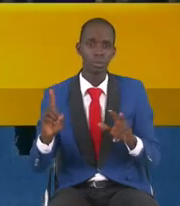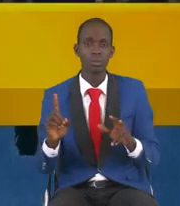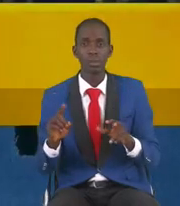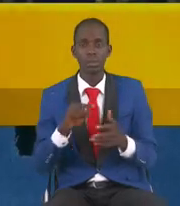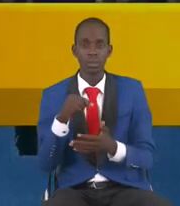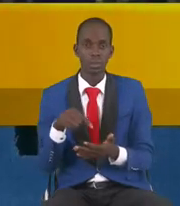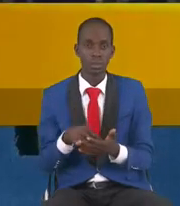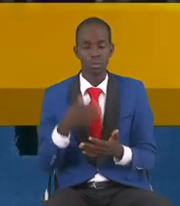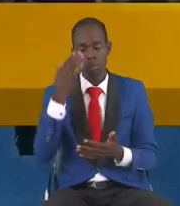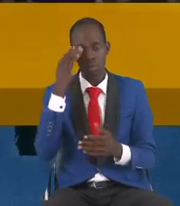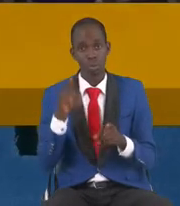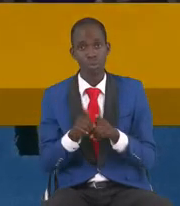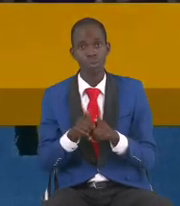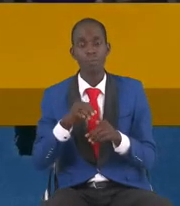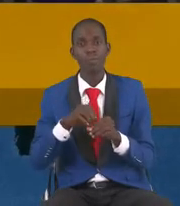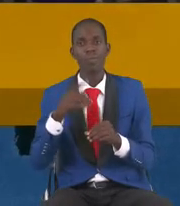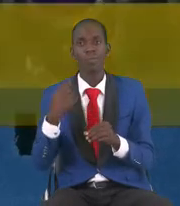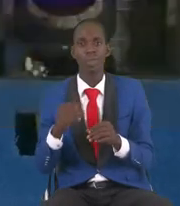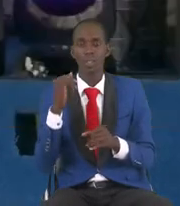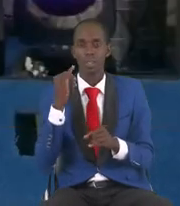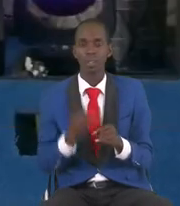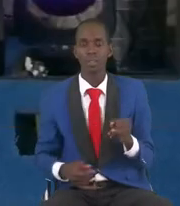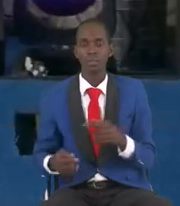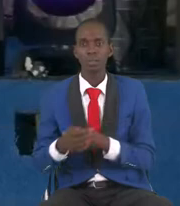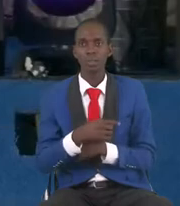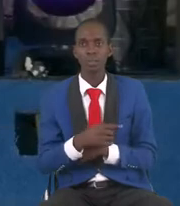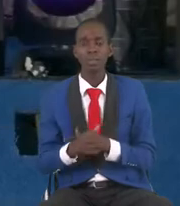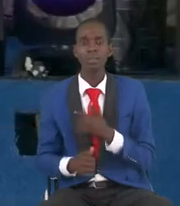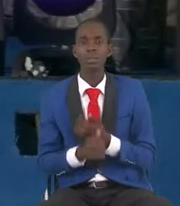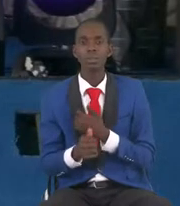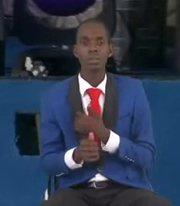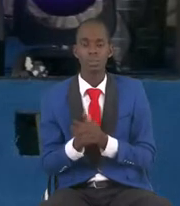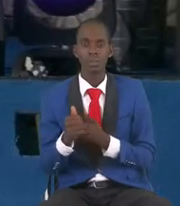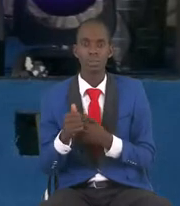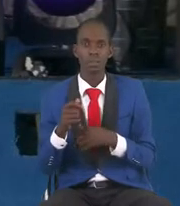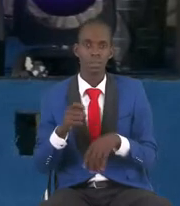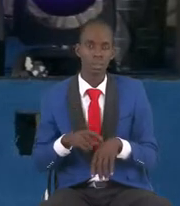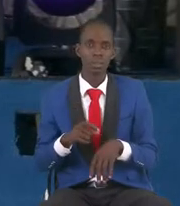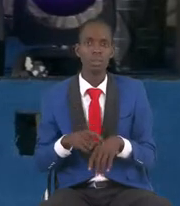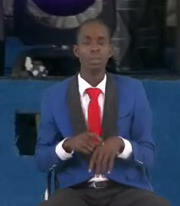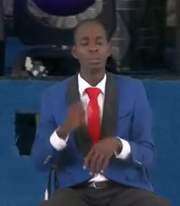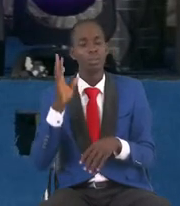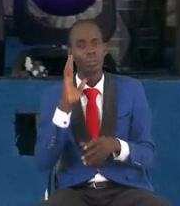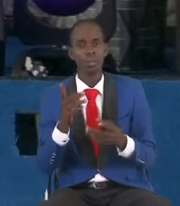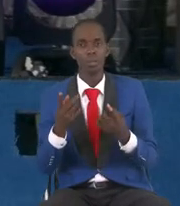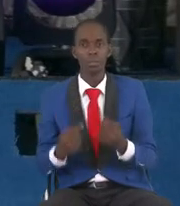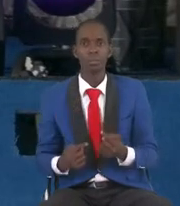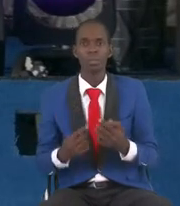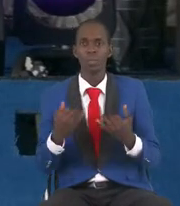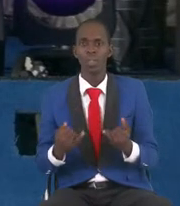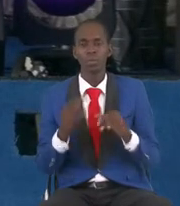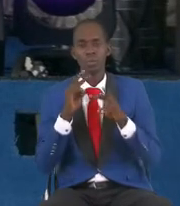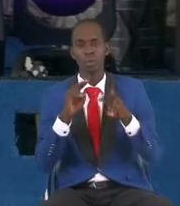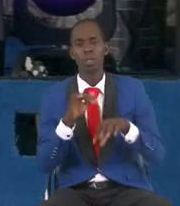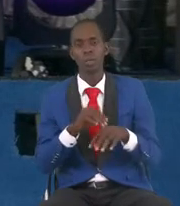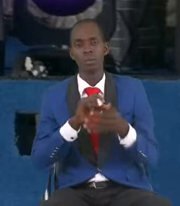the last days perilous times shall come. And then let's look at verse